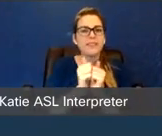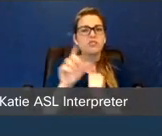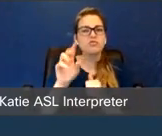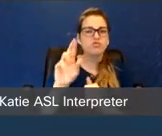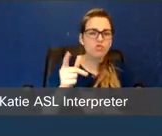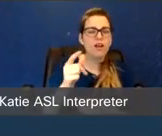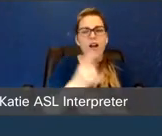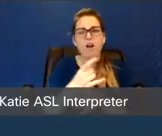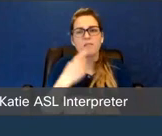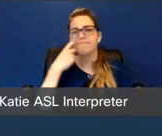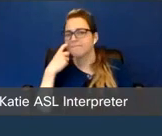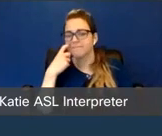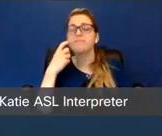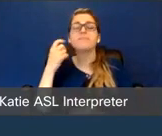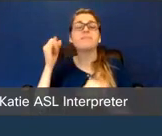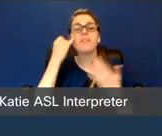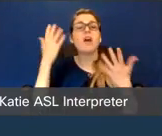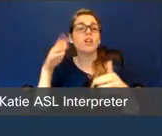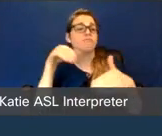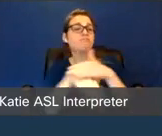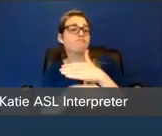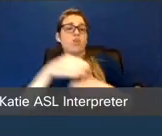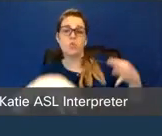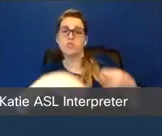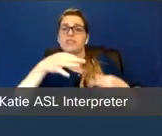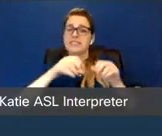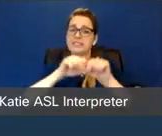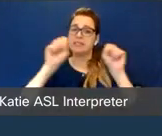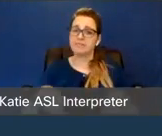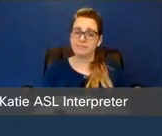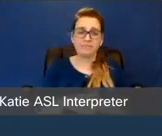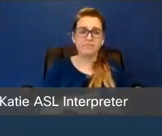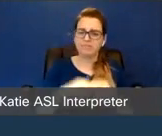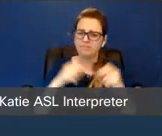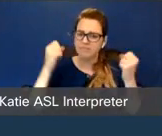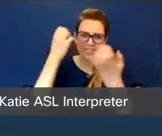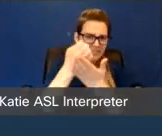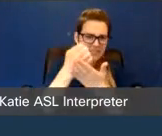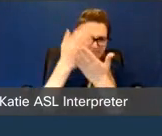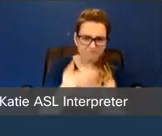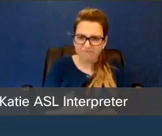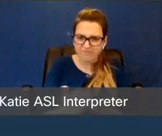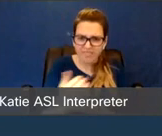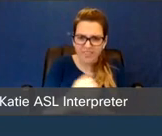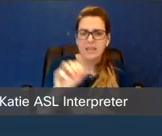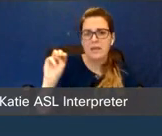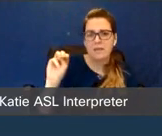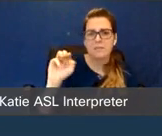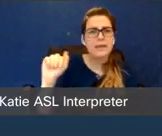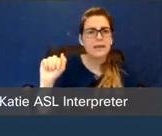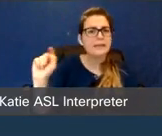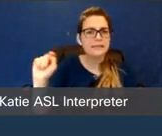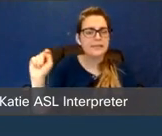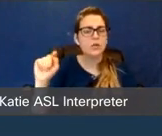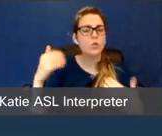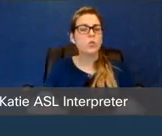in contact with the criminal justice system. There is overwhelming evidence that MAT is an effective intervention for addressing opioid